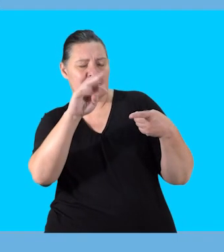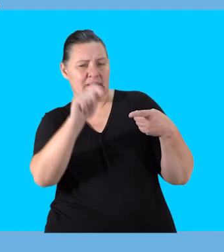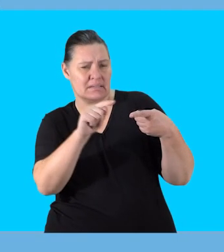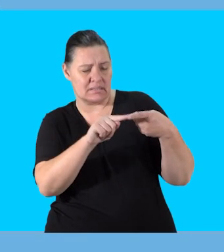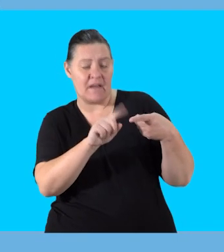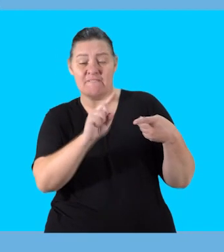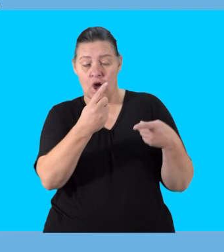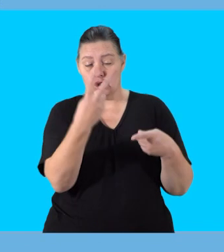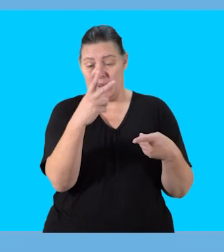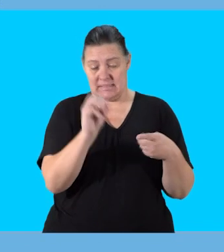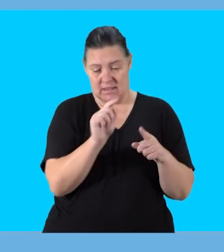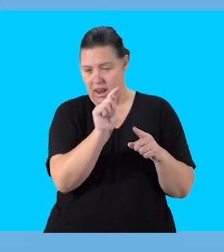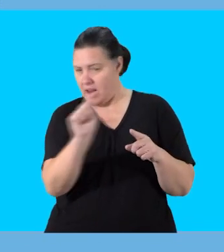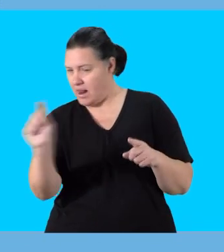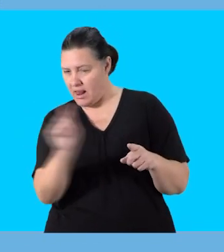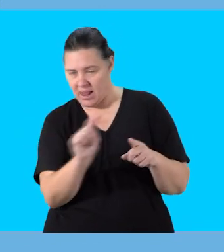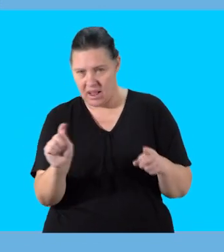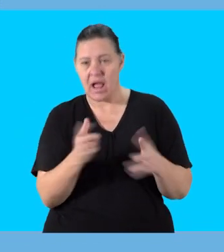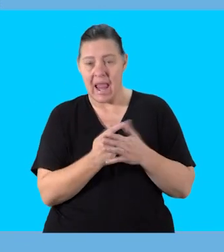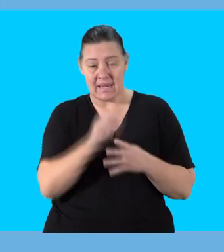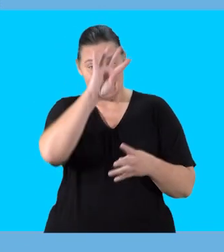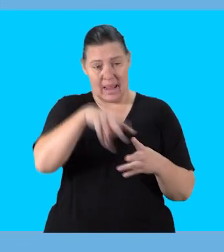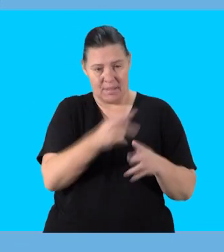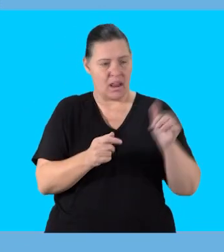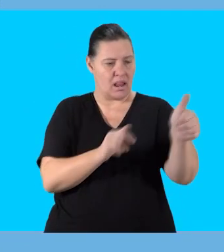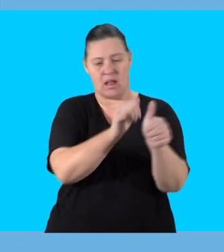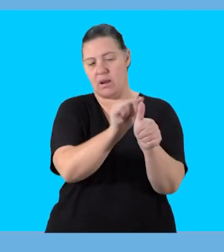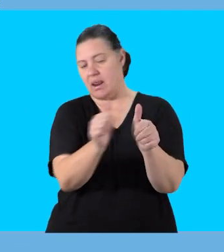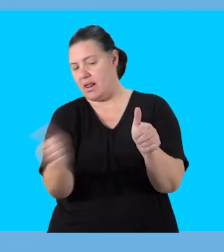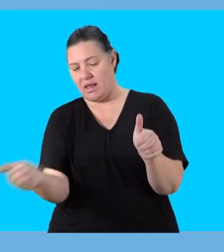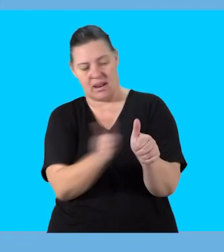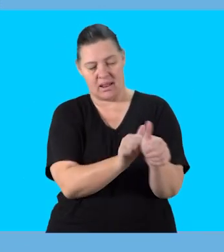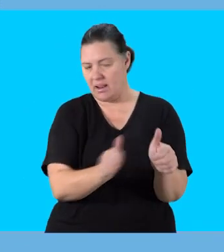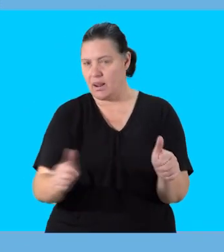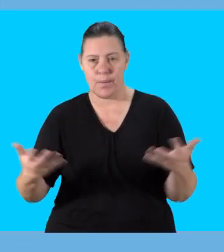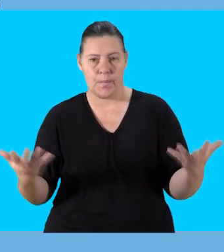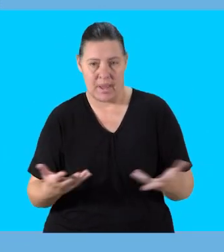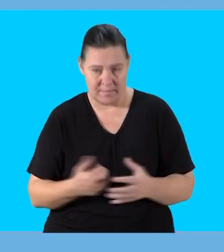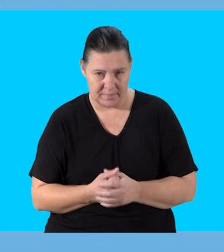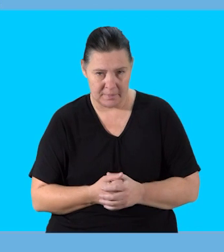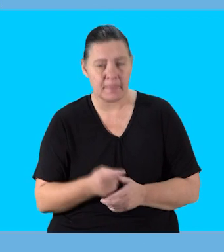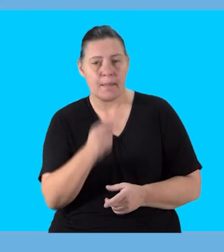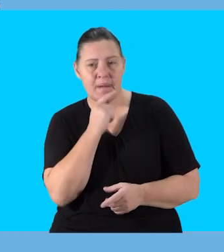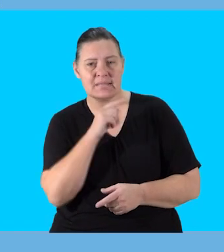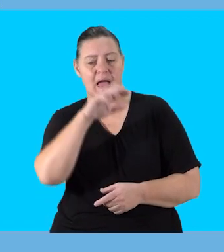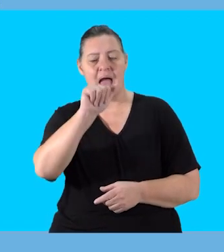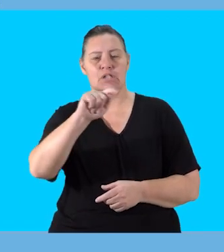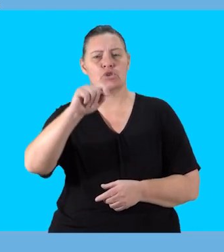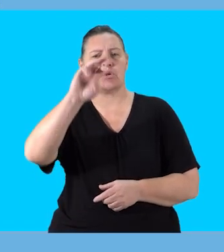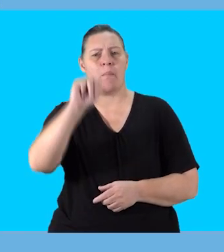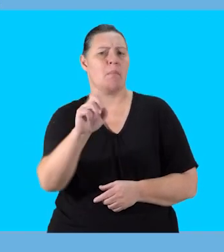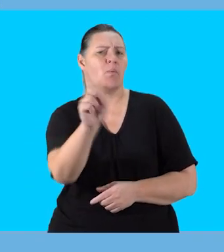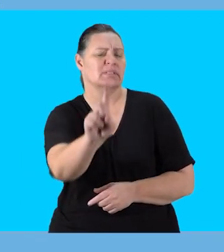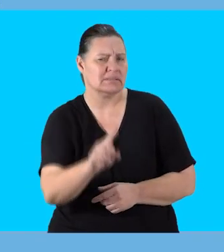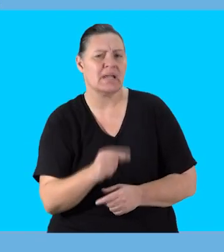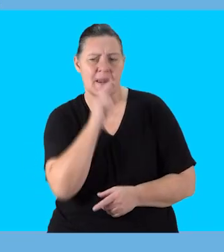give examples of the first 20 elements and also their sequence in the periodic table. Number 2, we need to define what an atom